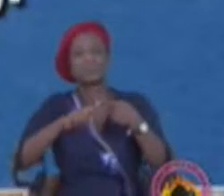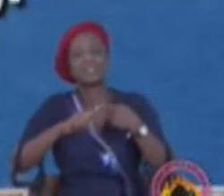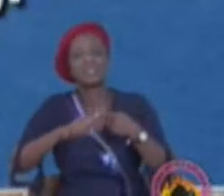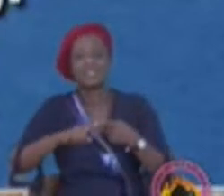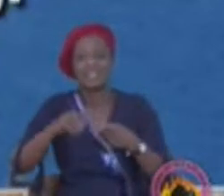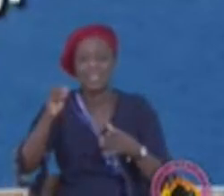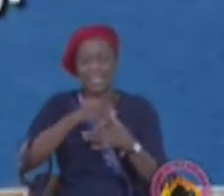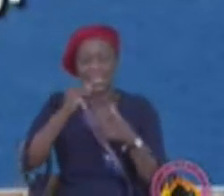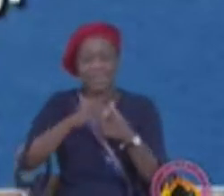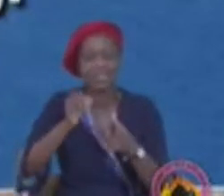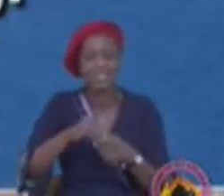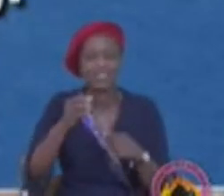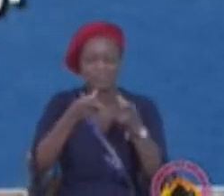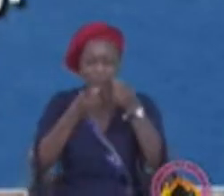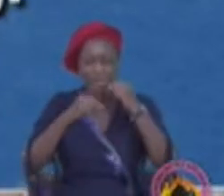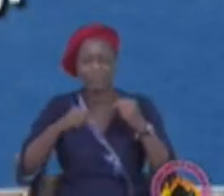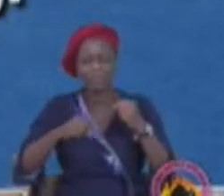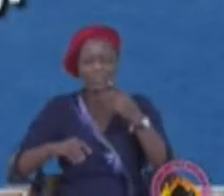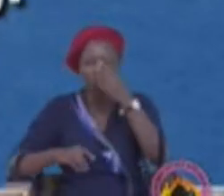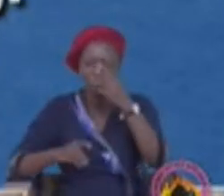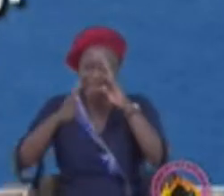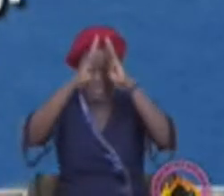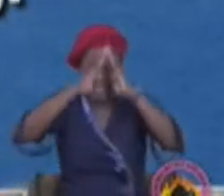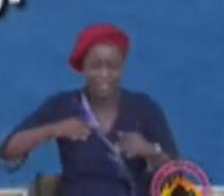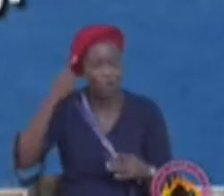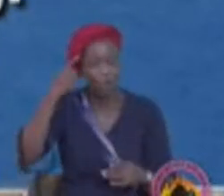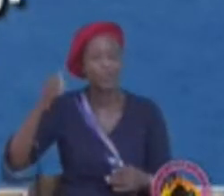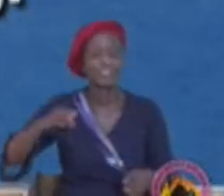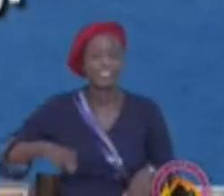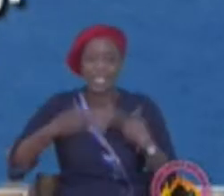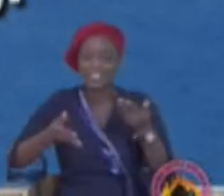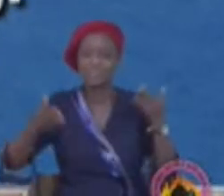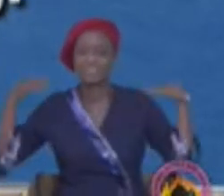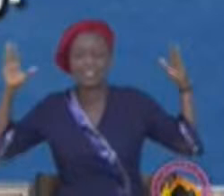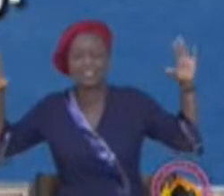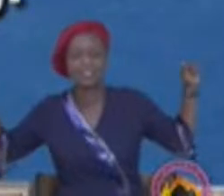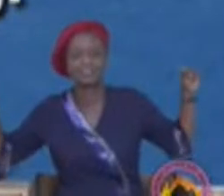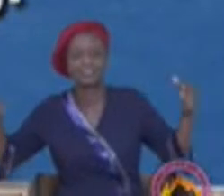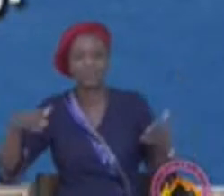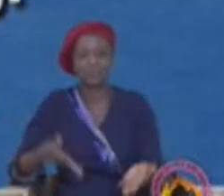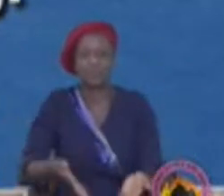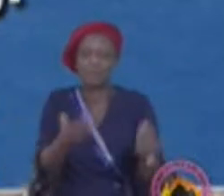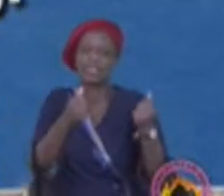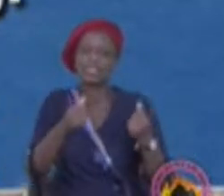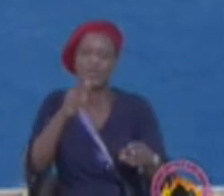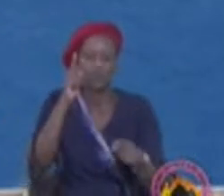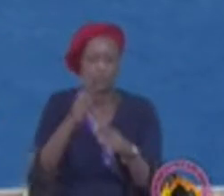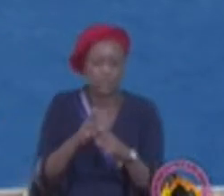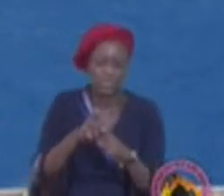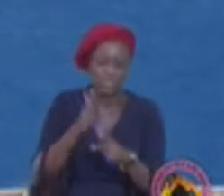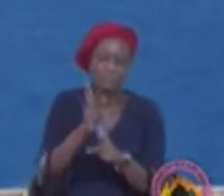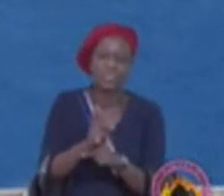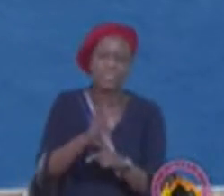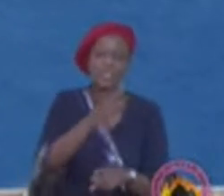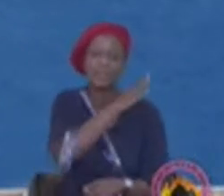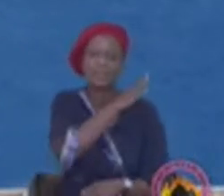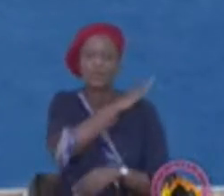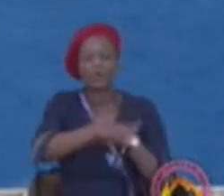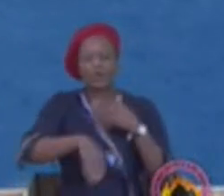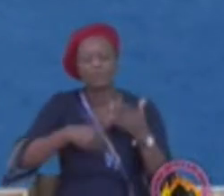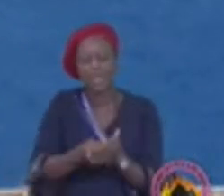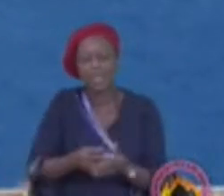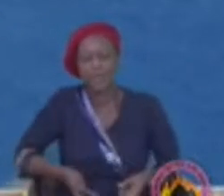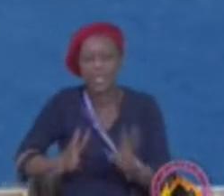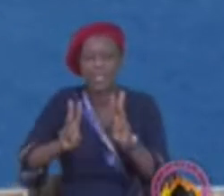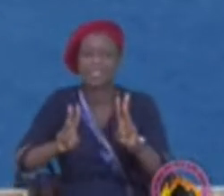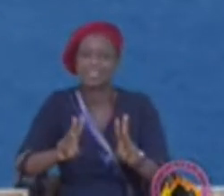shall any plague come nigh thy dwelling. For He shall give His angels charge over thee, to keep thee in all thy ways.